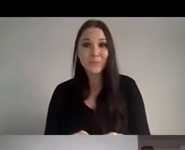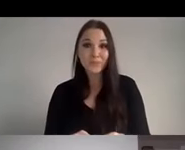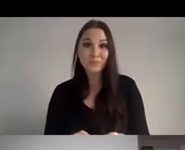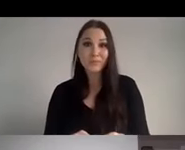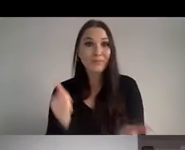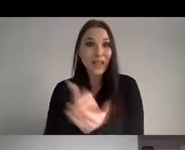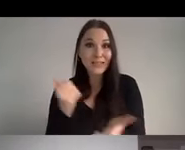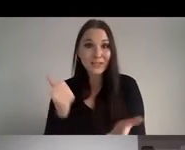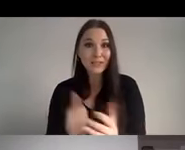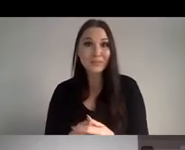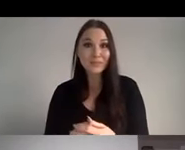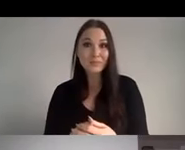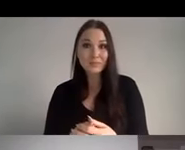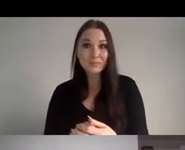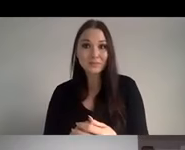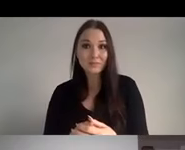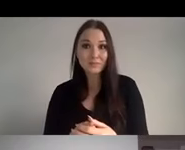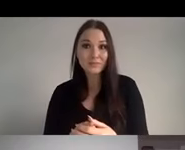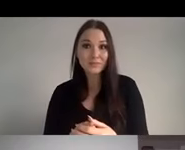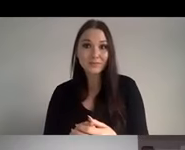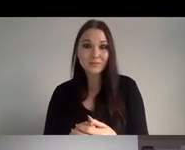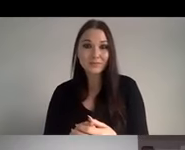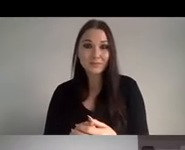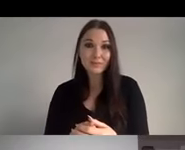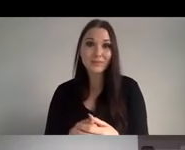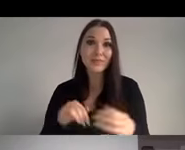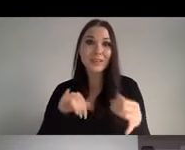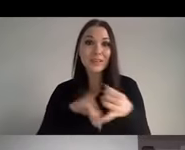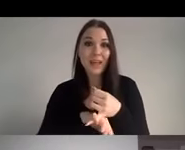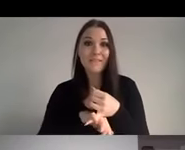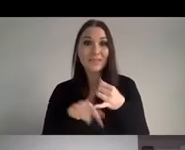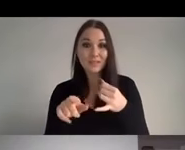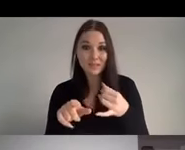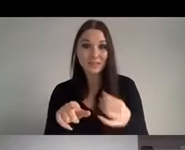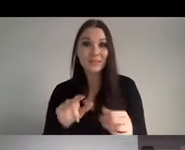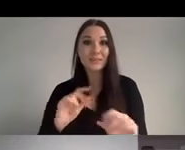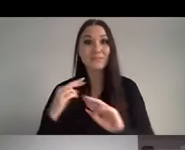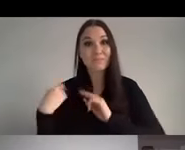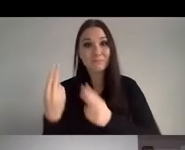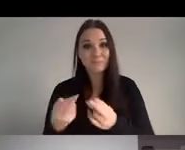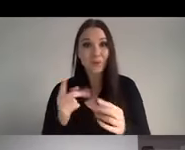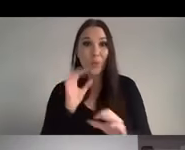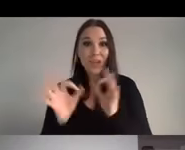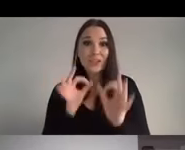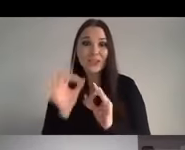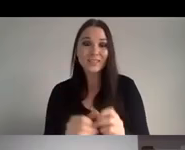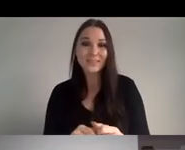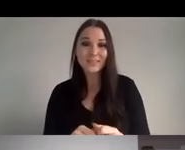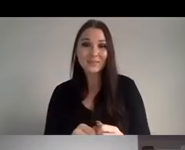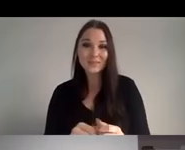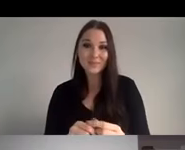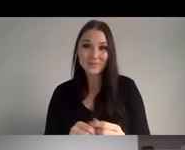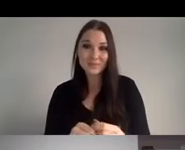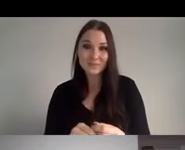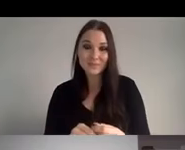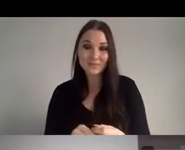Excellent. Stefan, onto yourself to complete the round of questions. Yeah. So